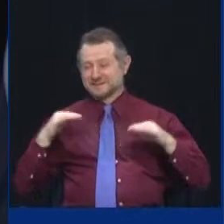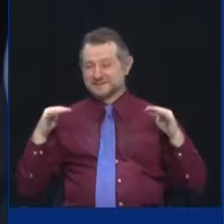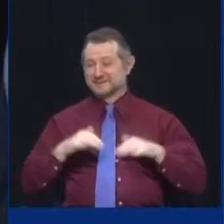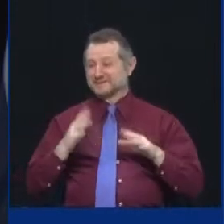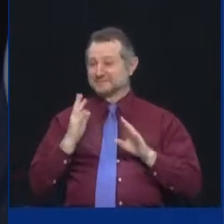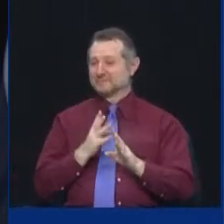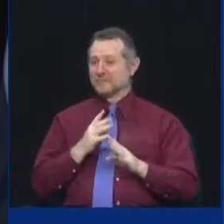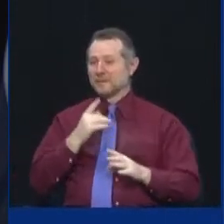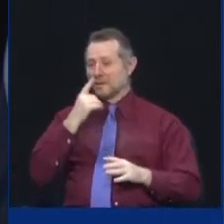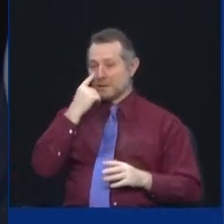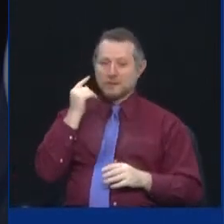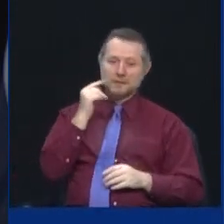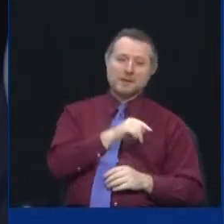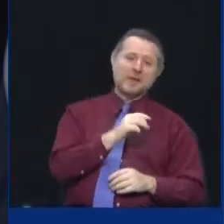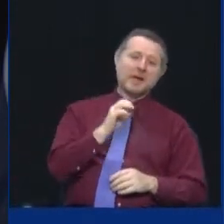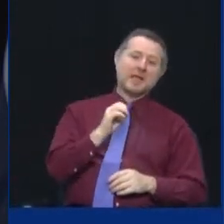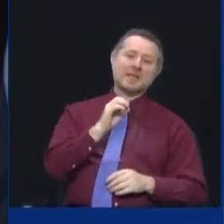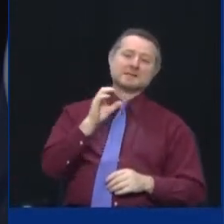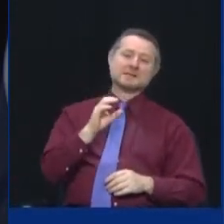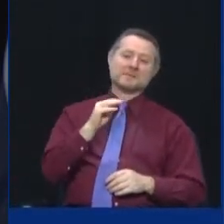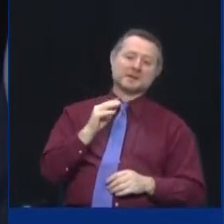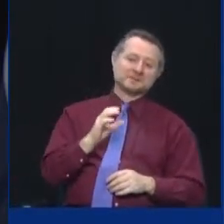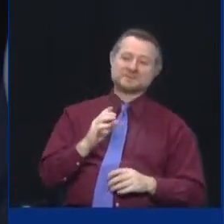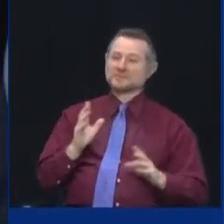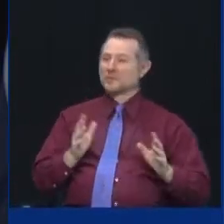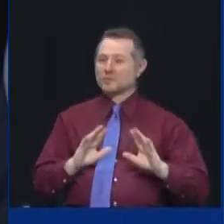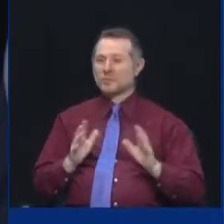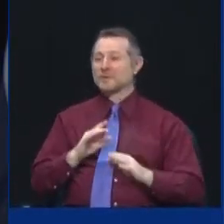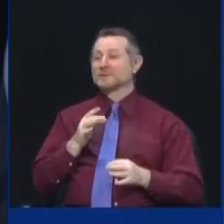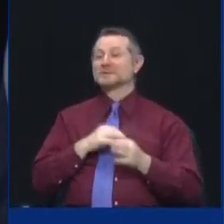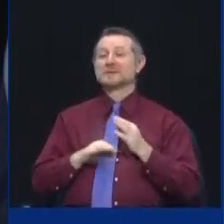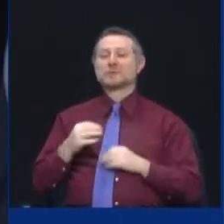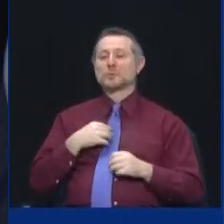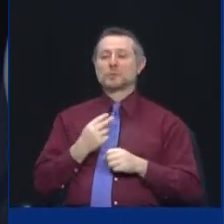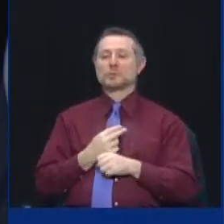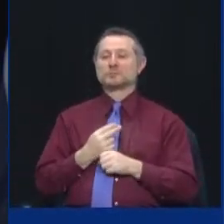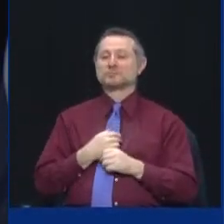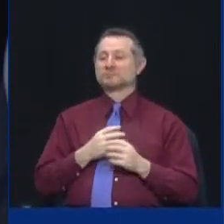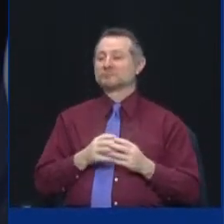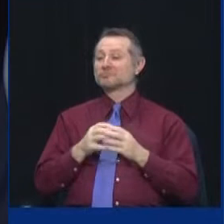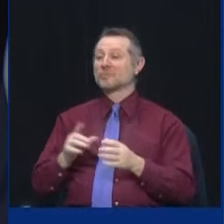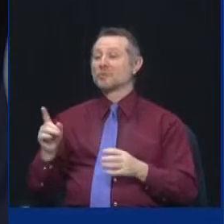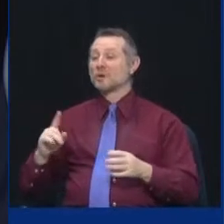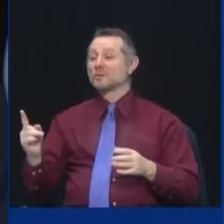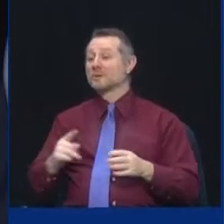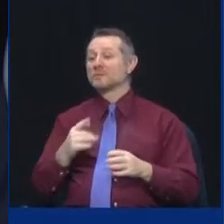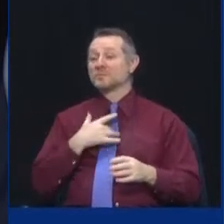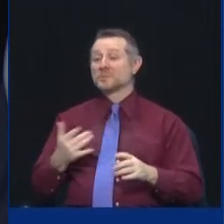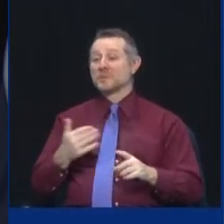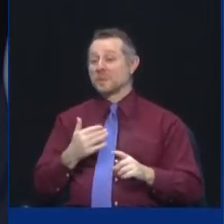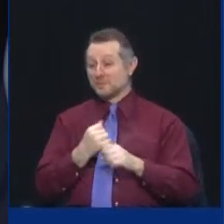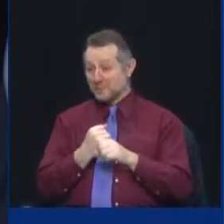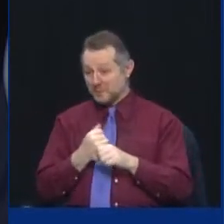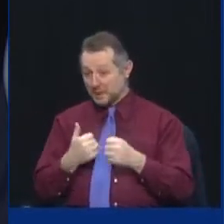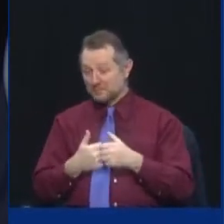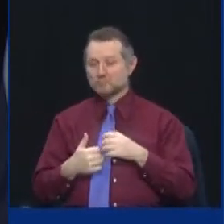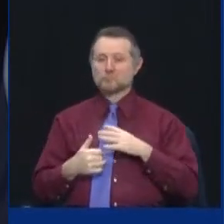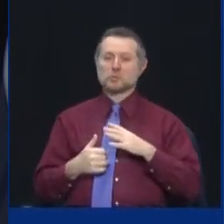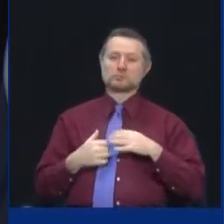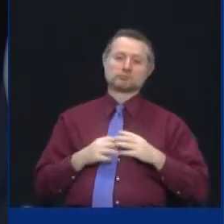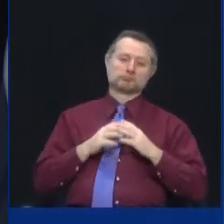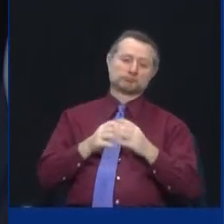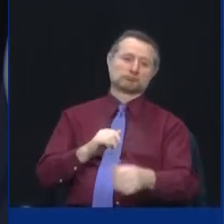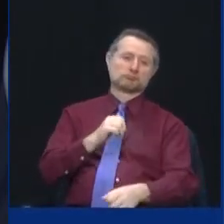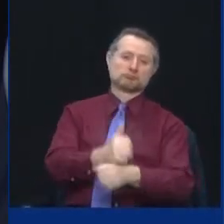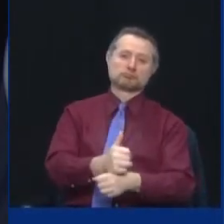to ECMC. No. I'll come to you. Where are you going? Are you going to the ball game? I'll be